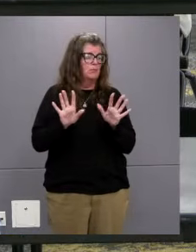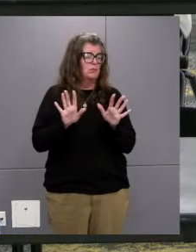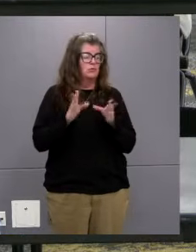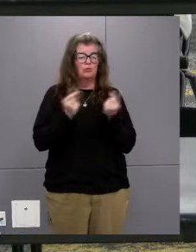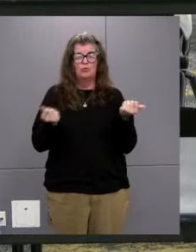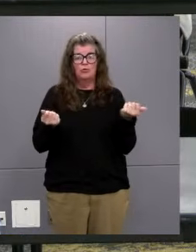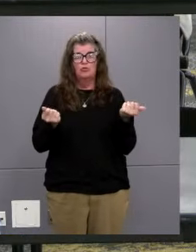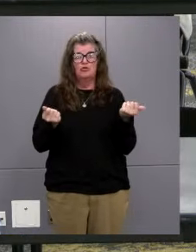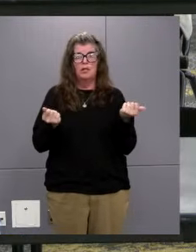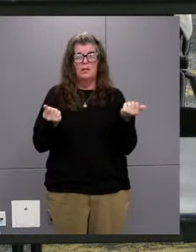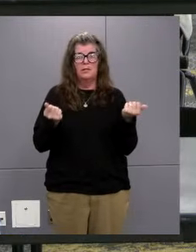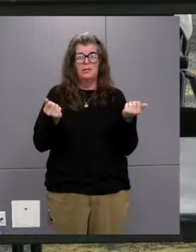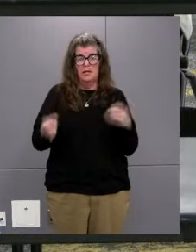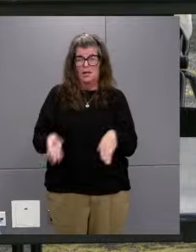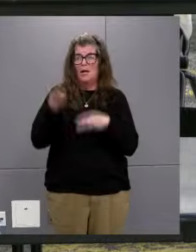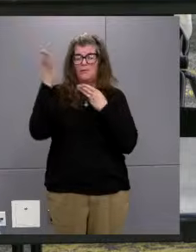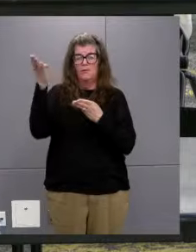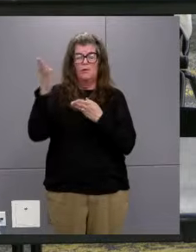the form of a motion.